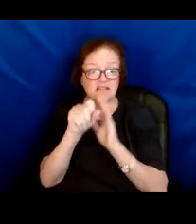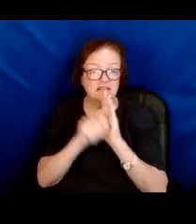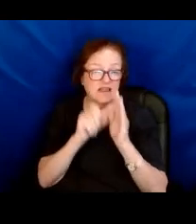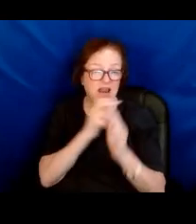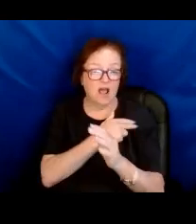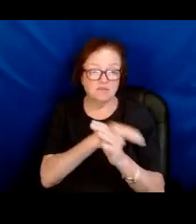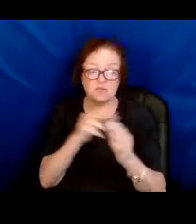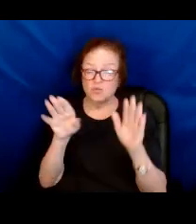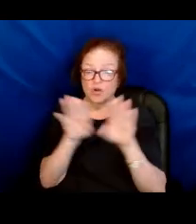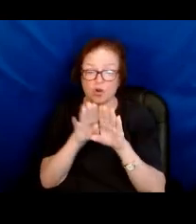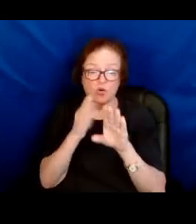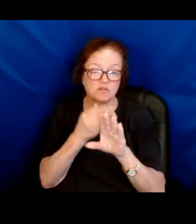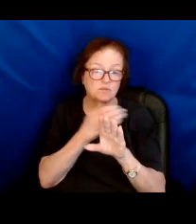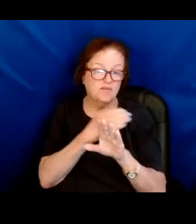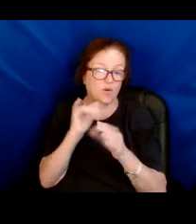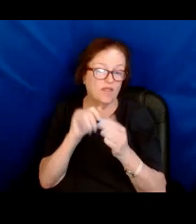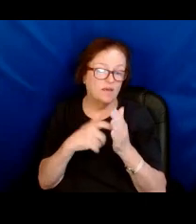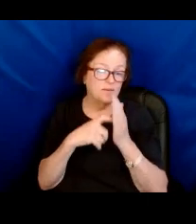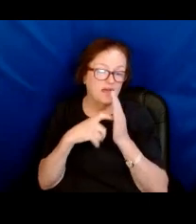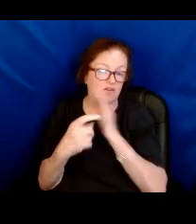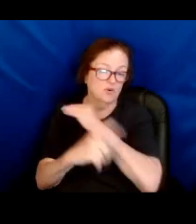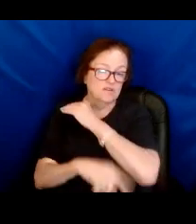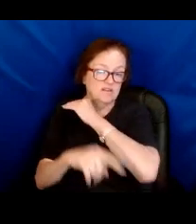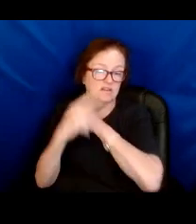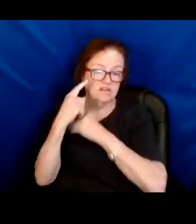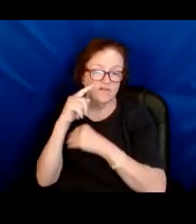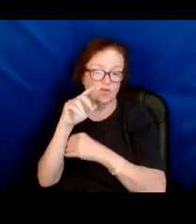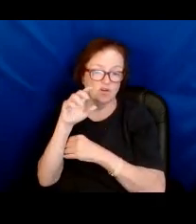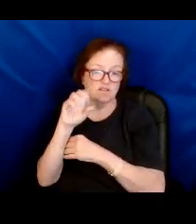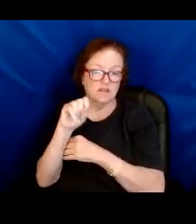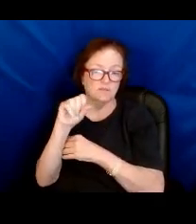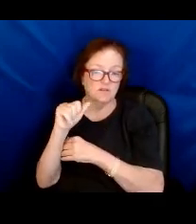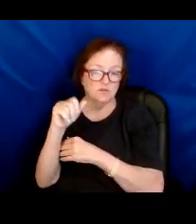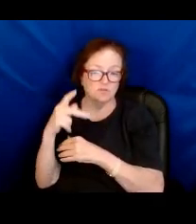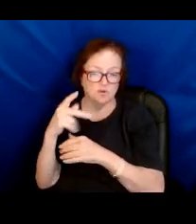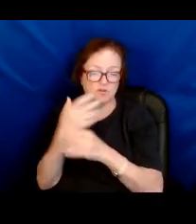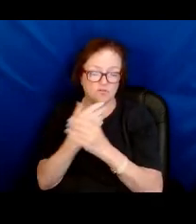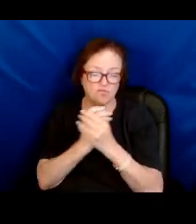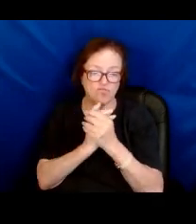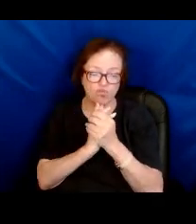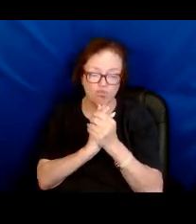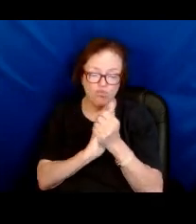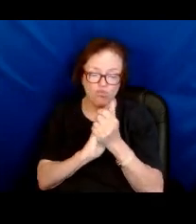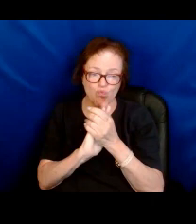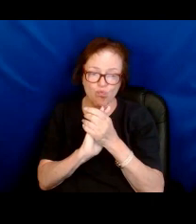before the mandatory sentences for substance abuse offenses began.